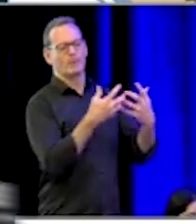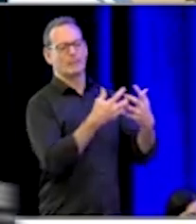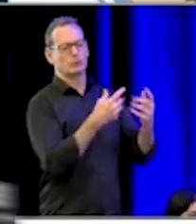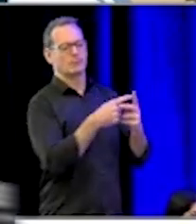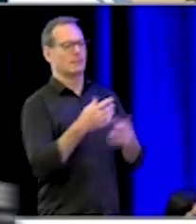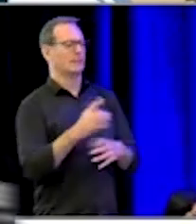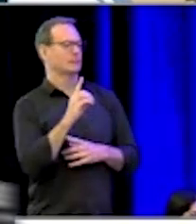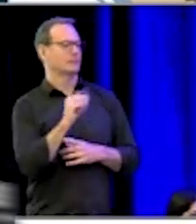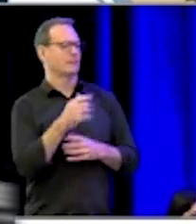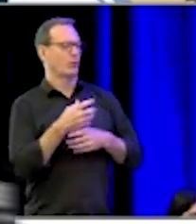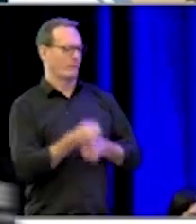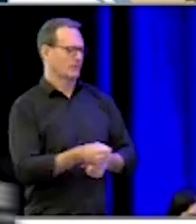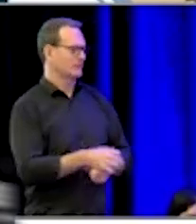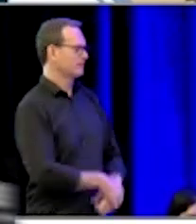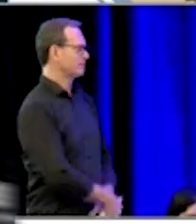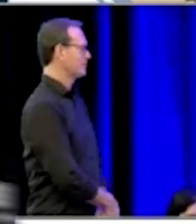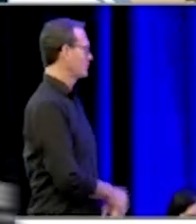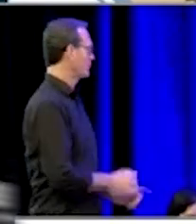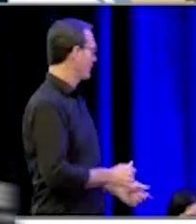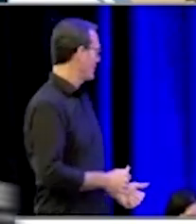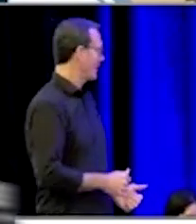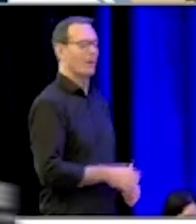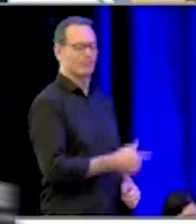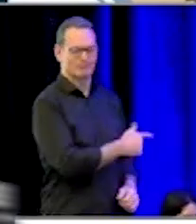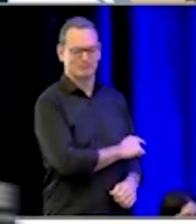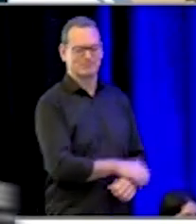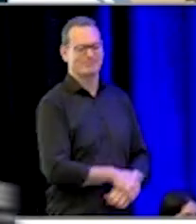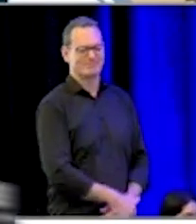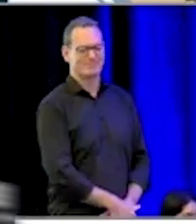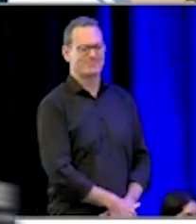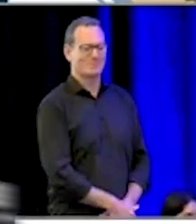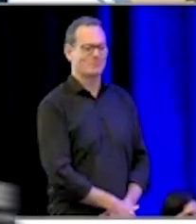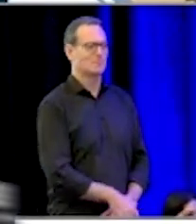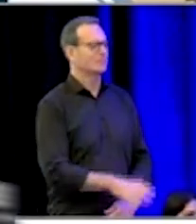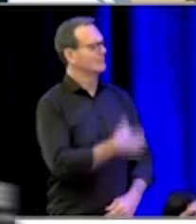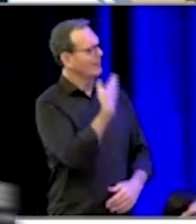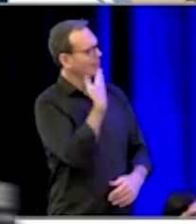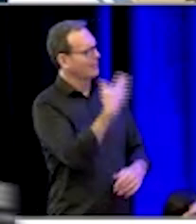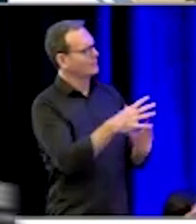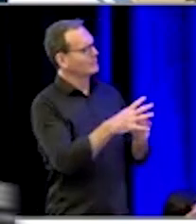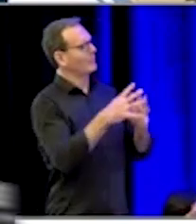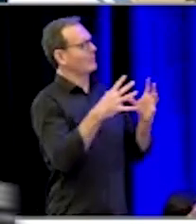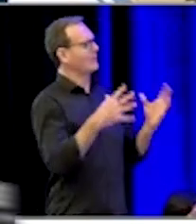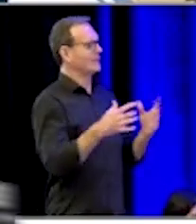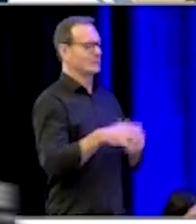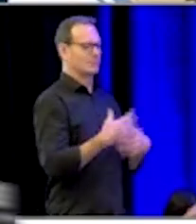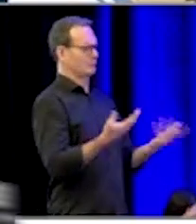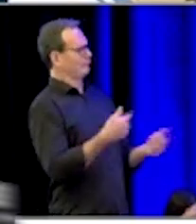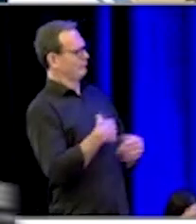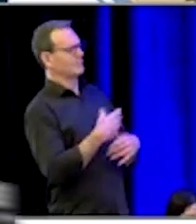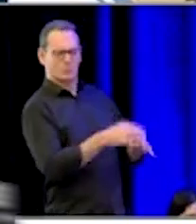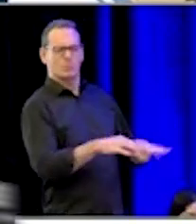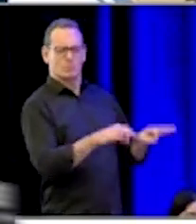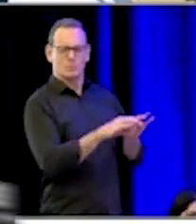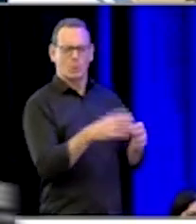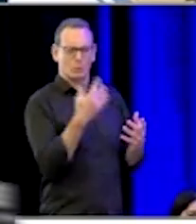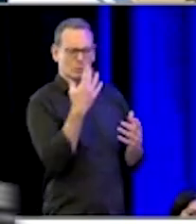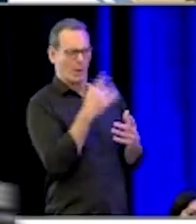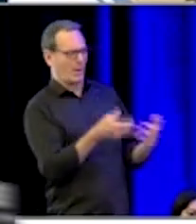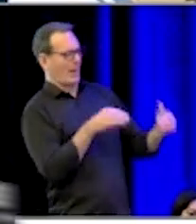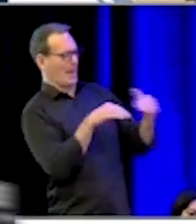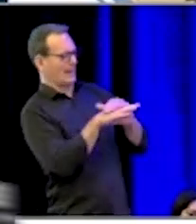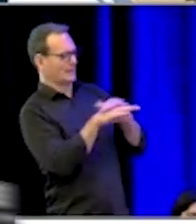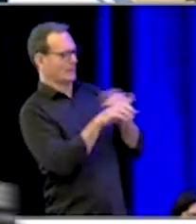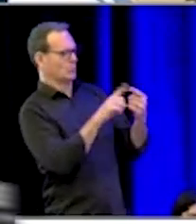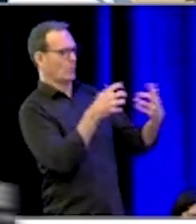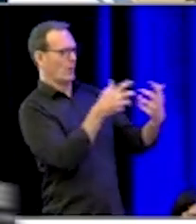confidence. Yeah, thank you so much, Carrie, for starting that conversation on why access to accommodations are so important. And building